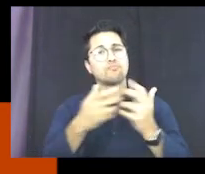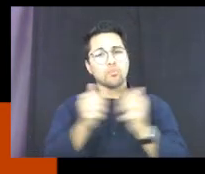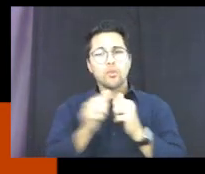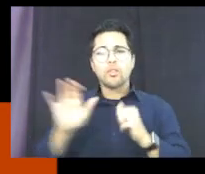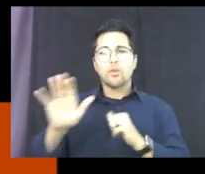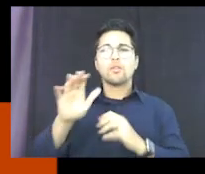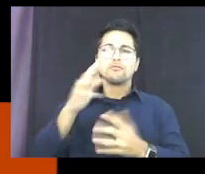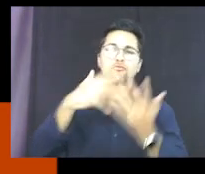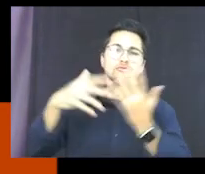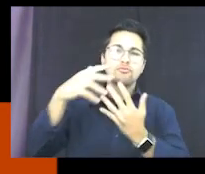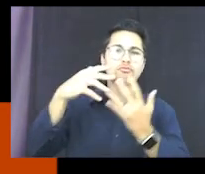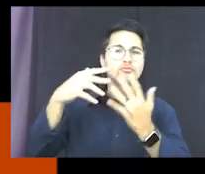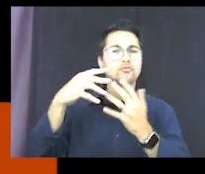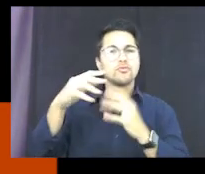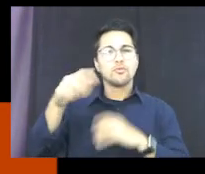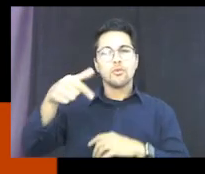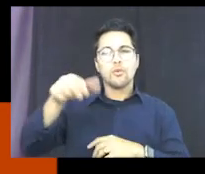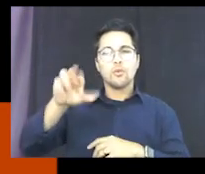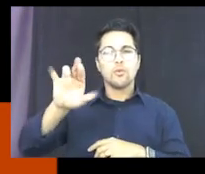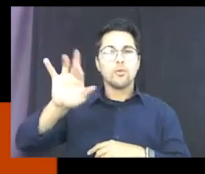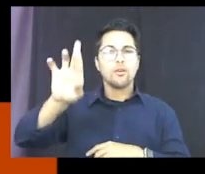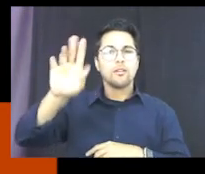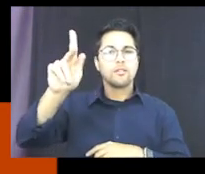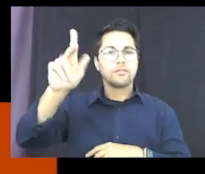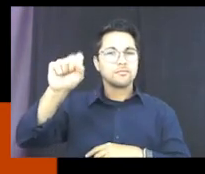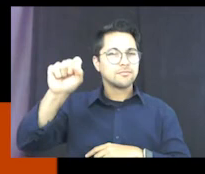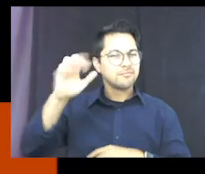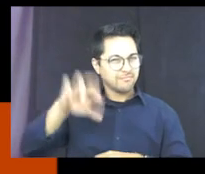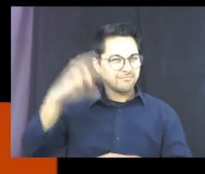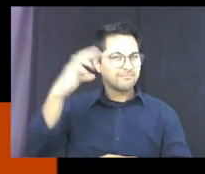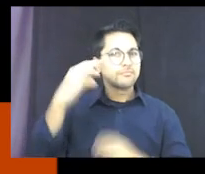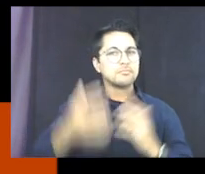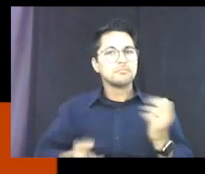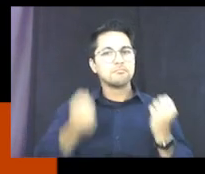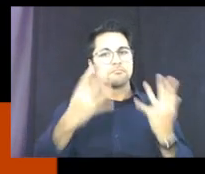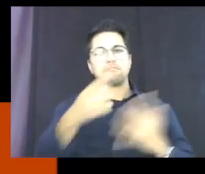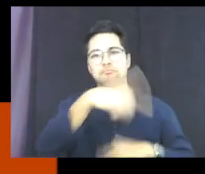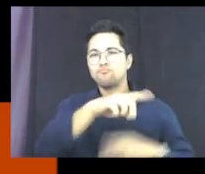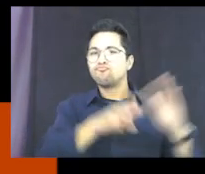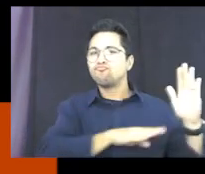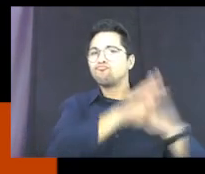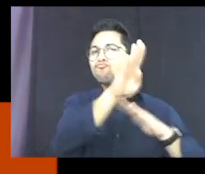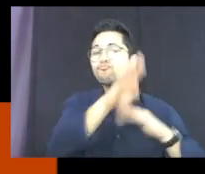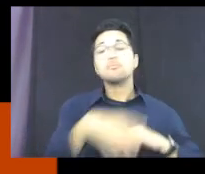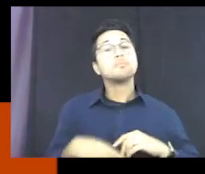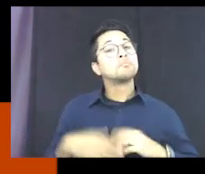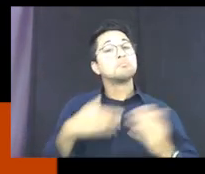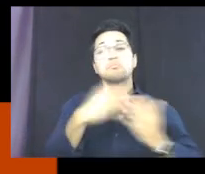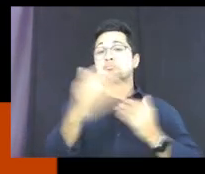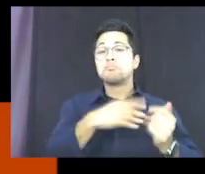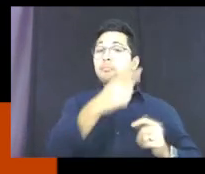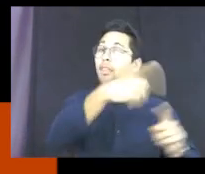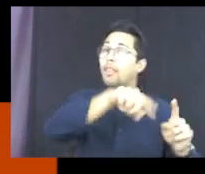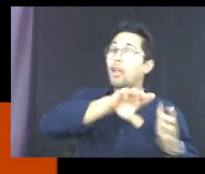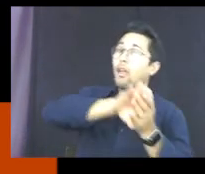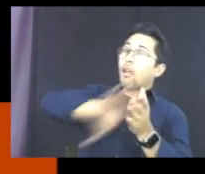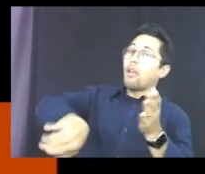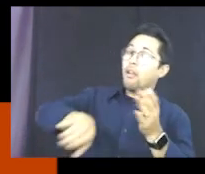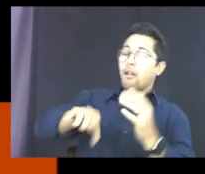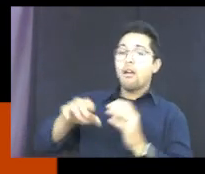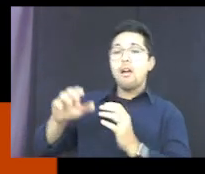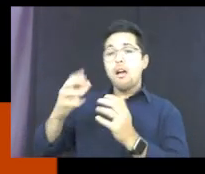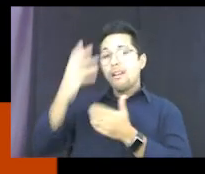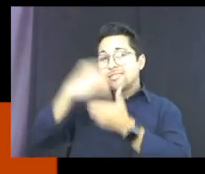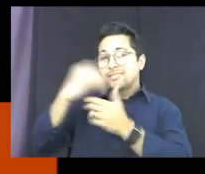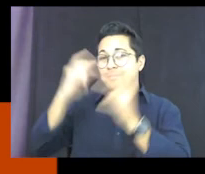social quirks. This is why many of these groups thrive, even though they exclude autistic